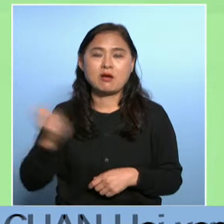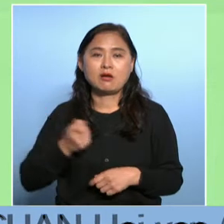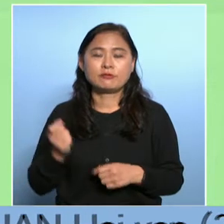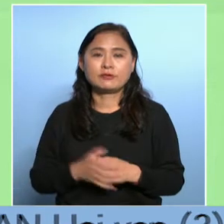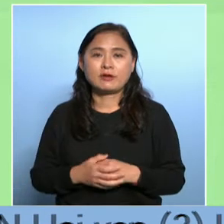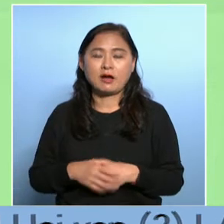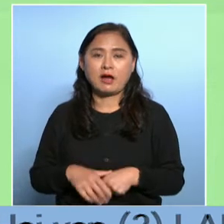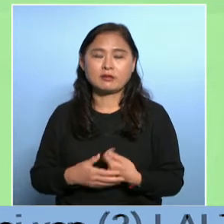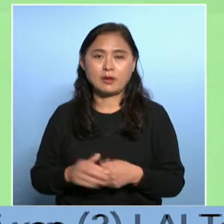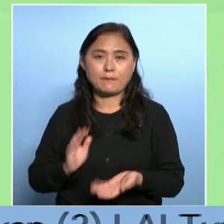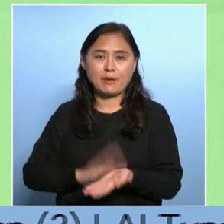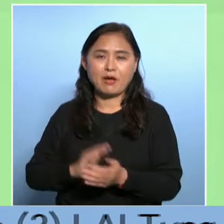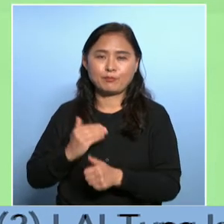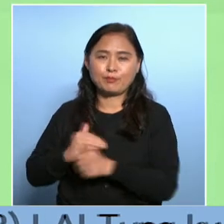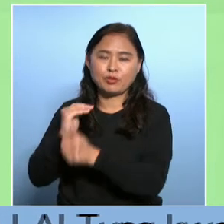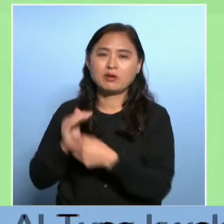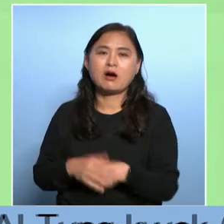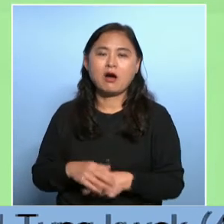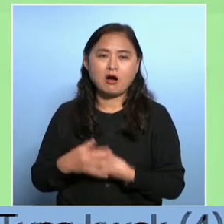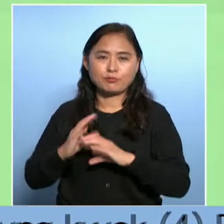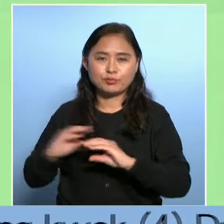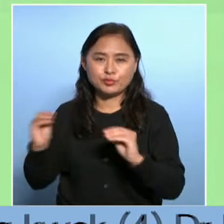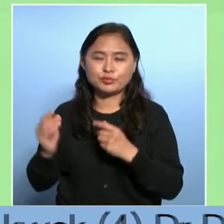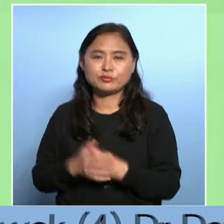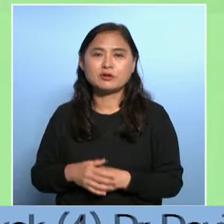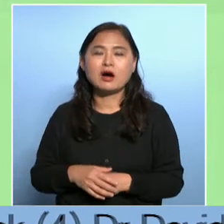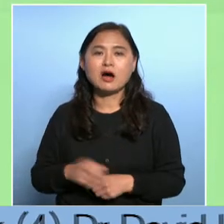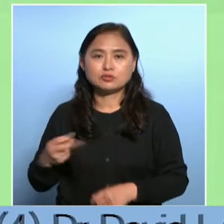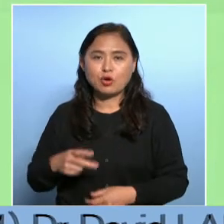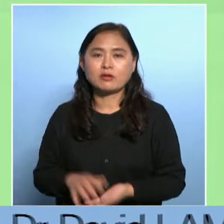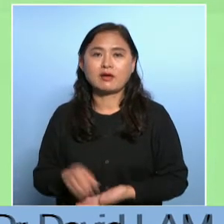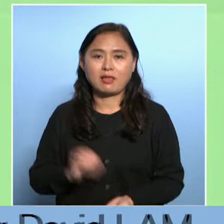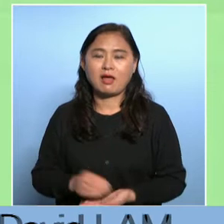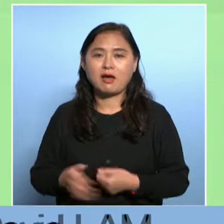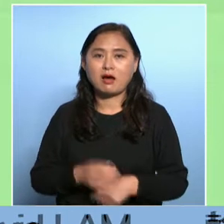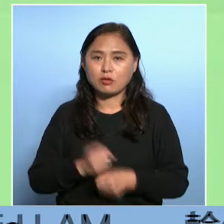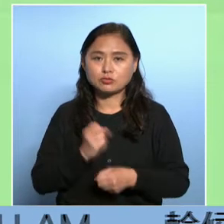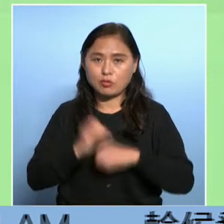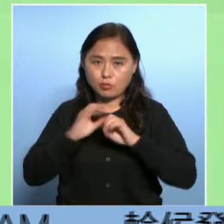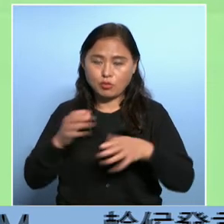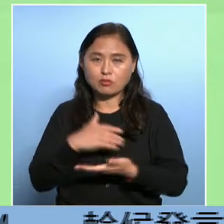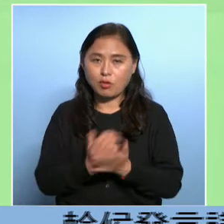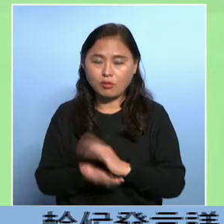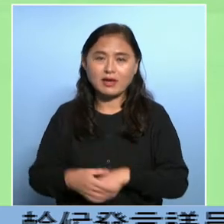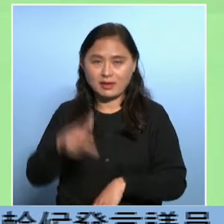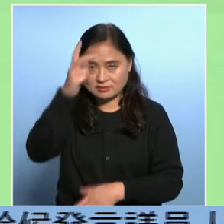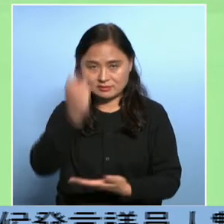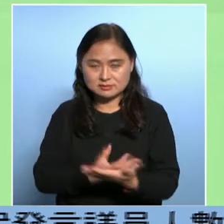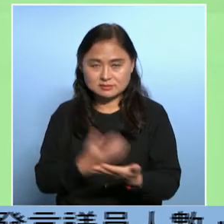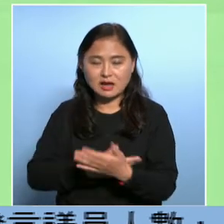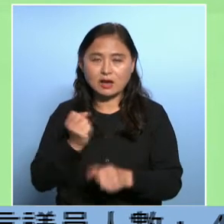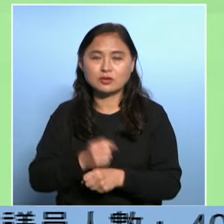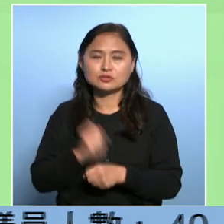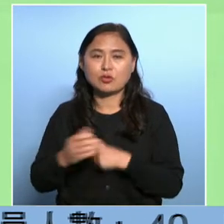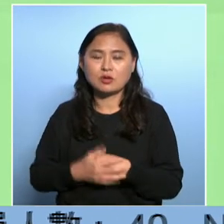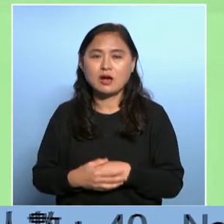the SAR government. But of course, I'm confident that we'll be able to emerge from the epidemic very soon